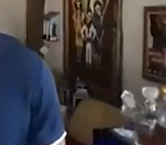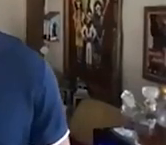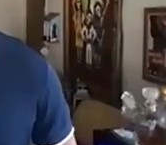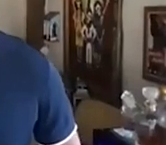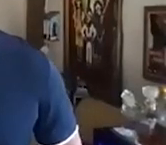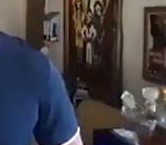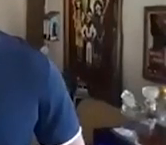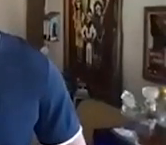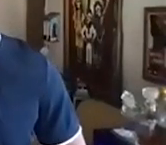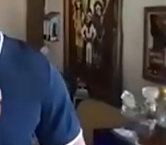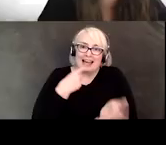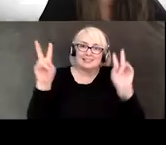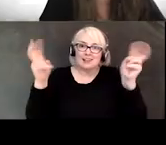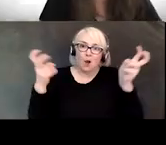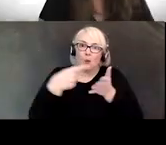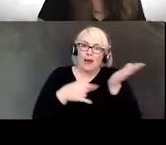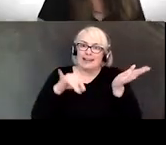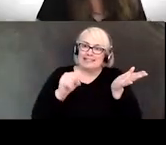are you showing me this?